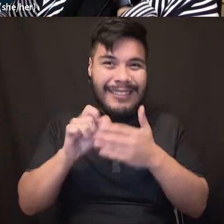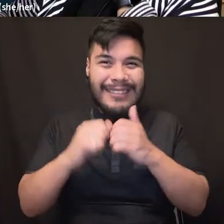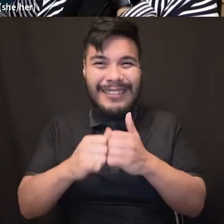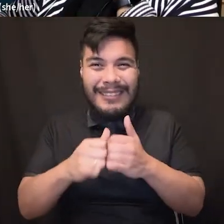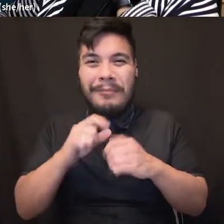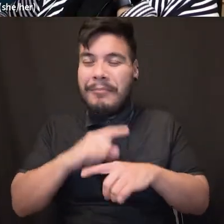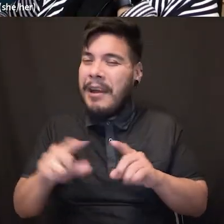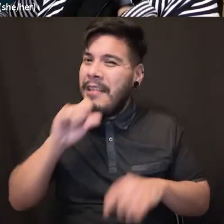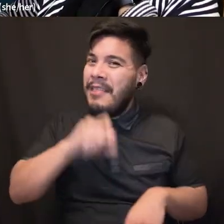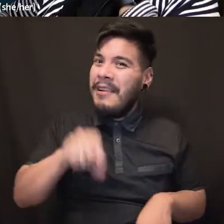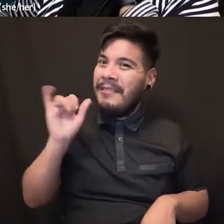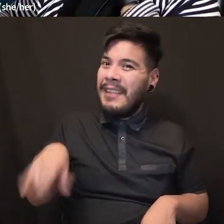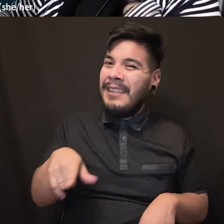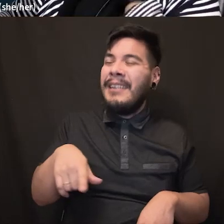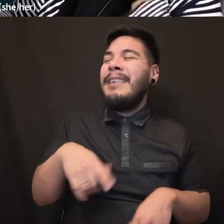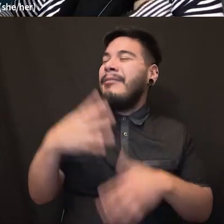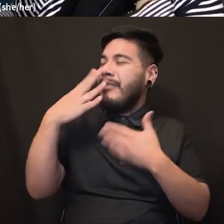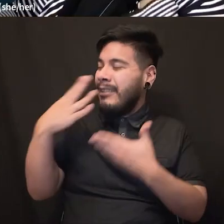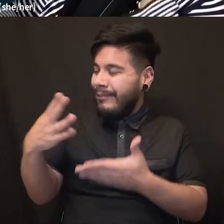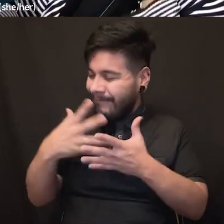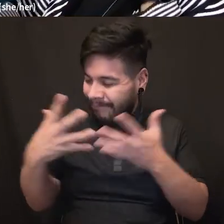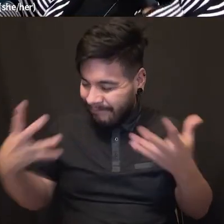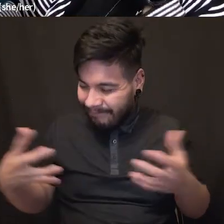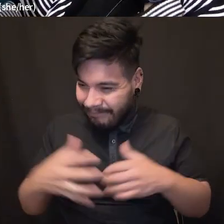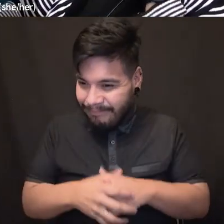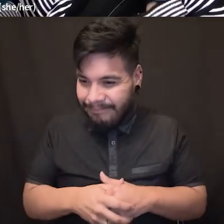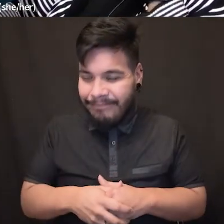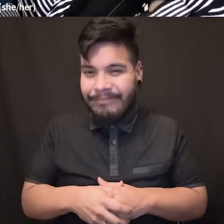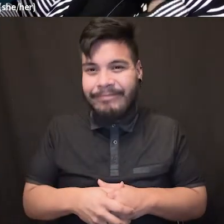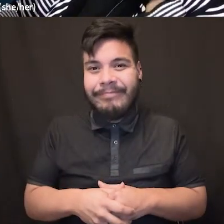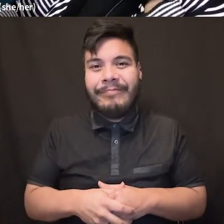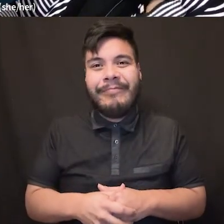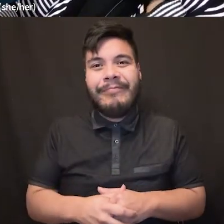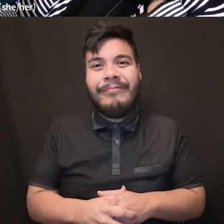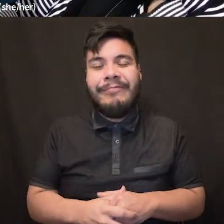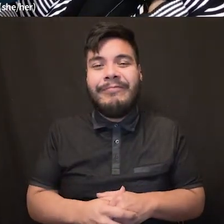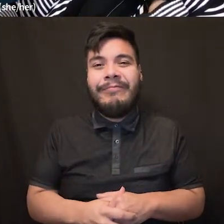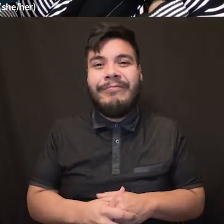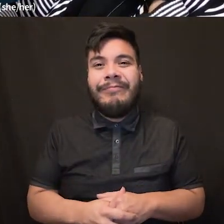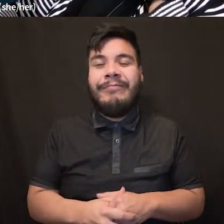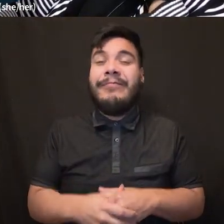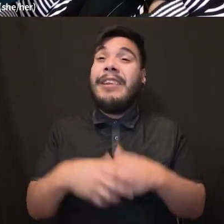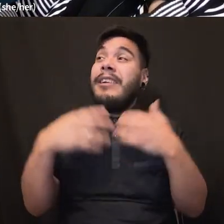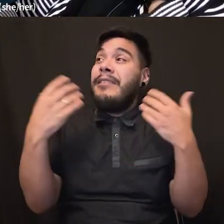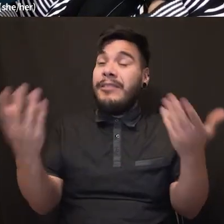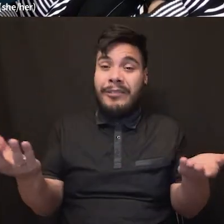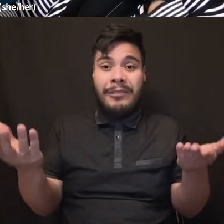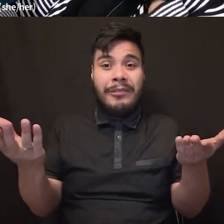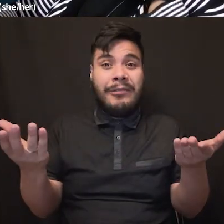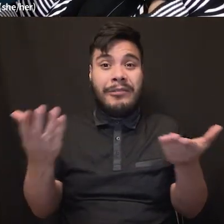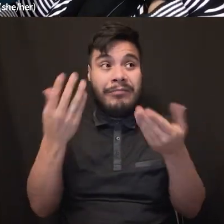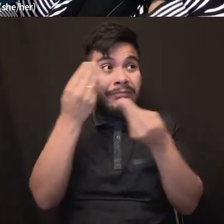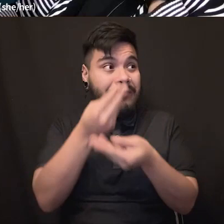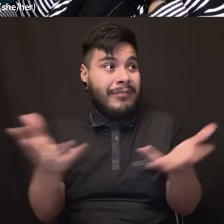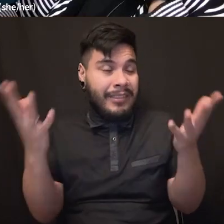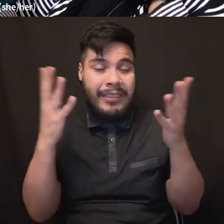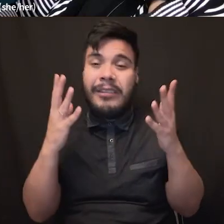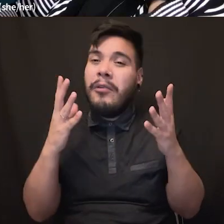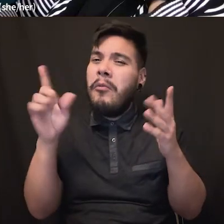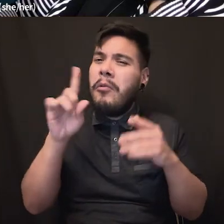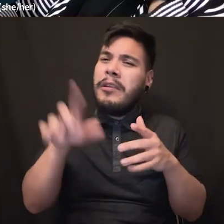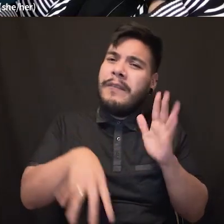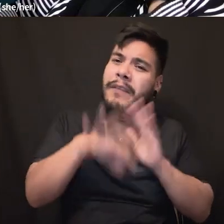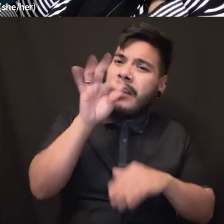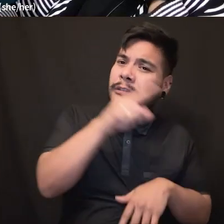love ending on that note. Thank you so much. Let's just have you tell folks one more time where they can find you, follow you,